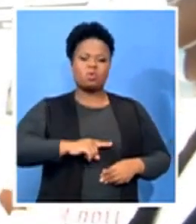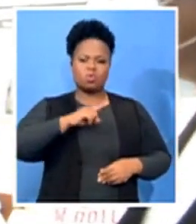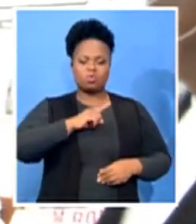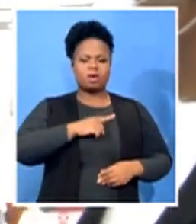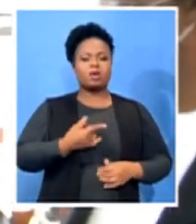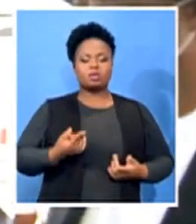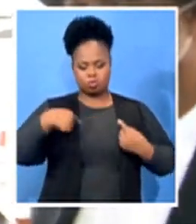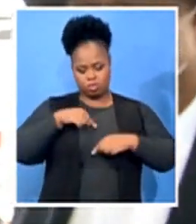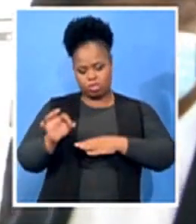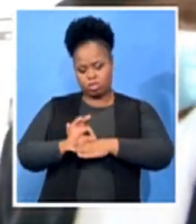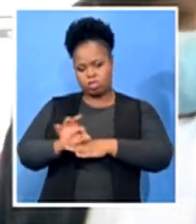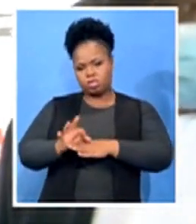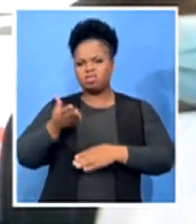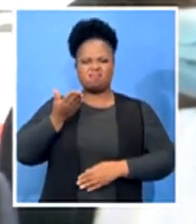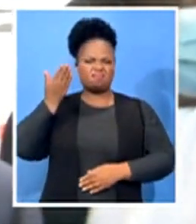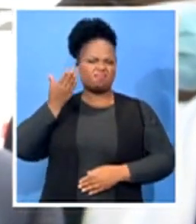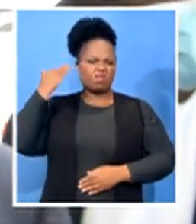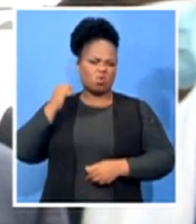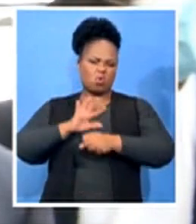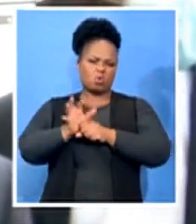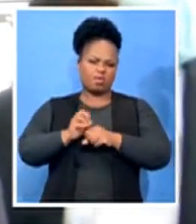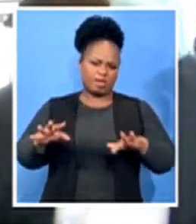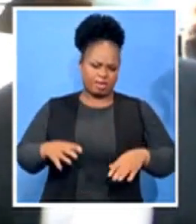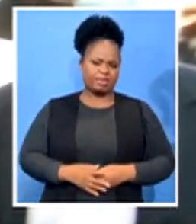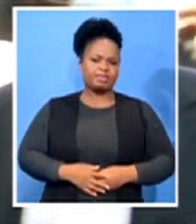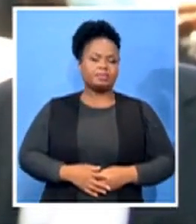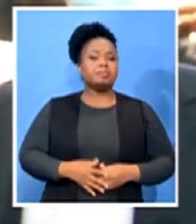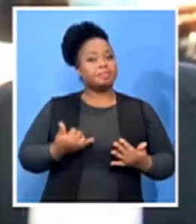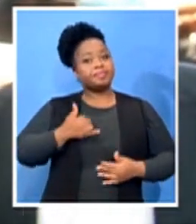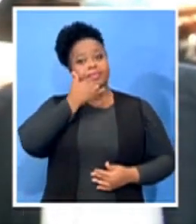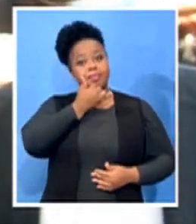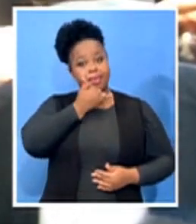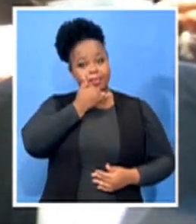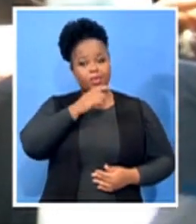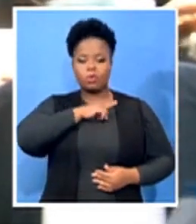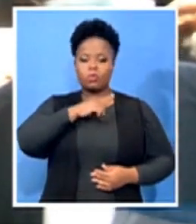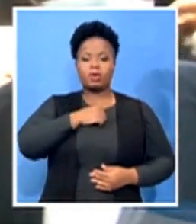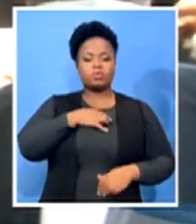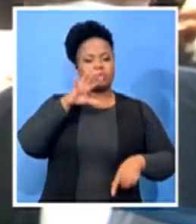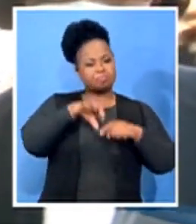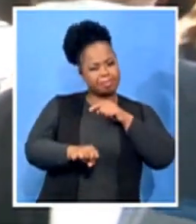the COVID comes back. I'm glad that we have found some few